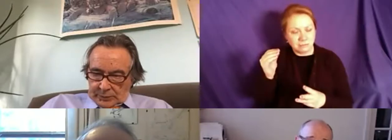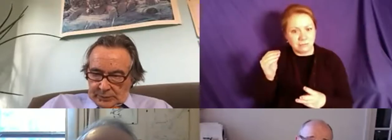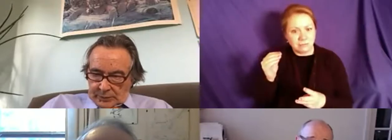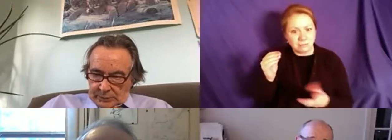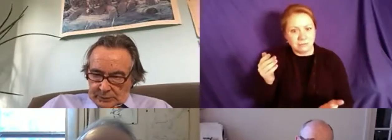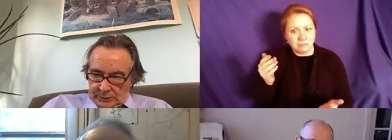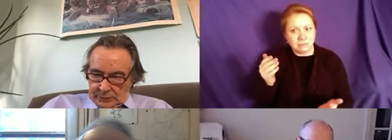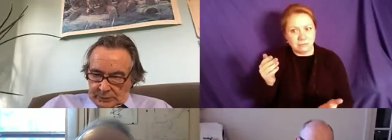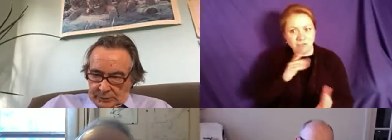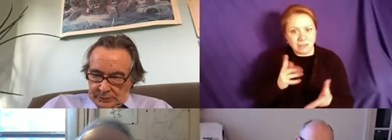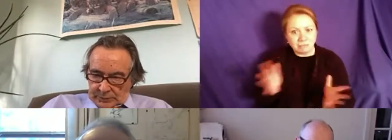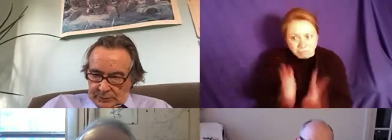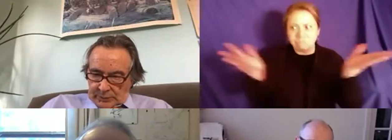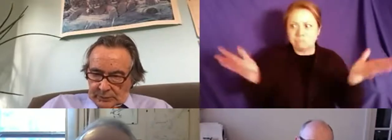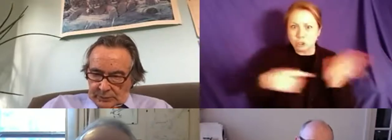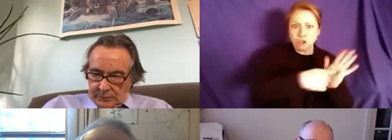it out into the world.